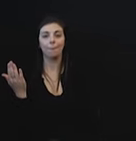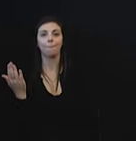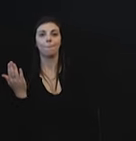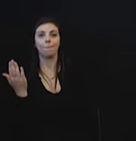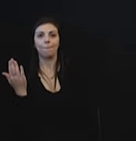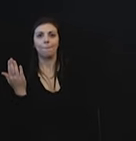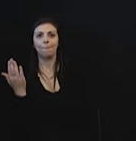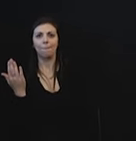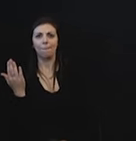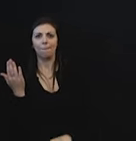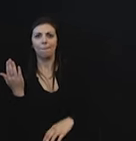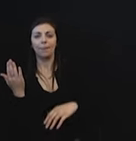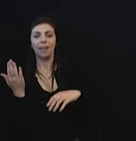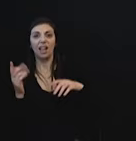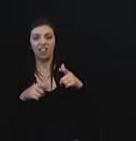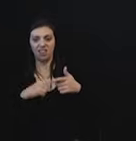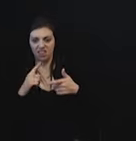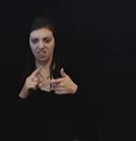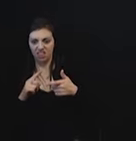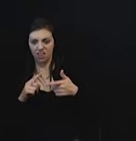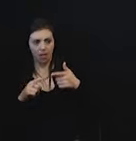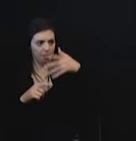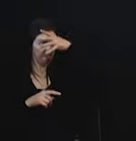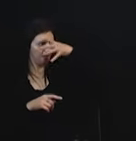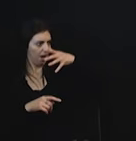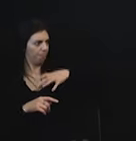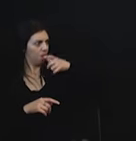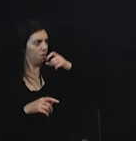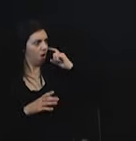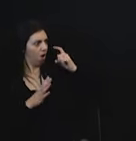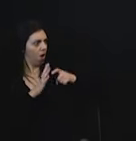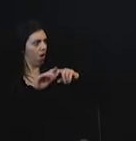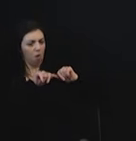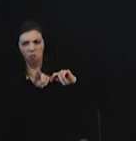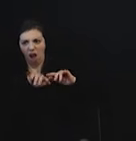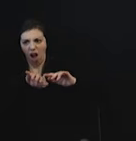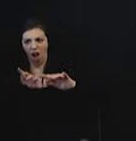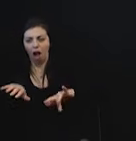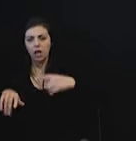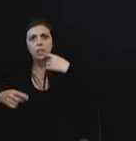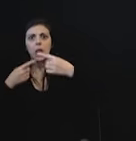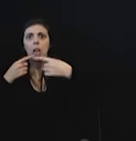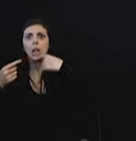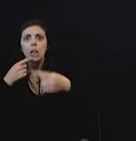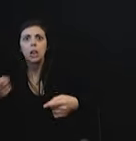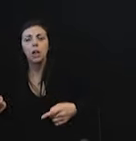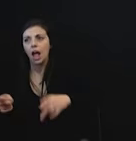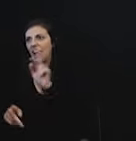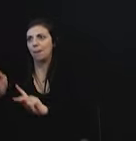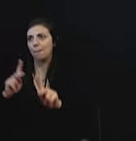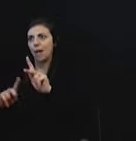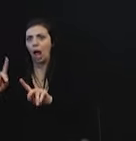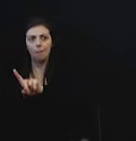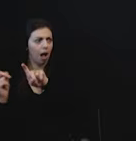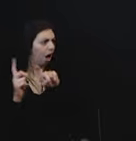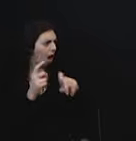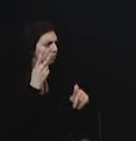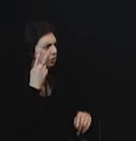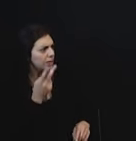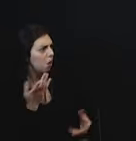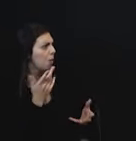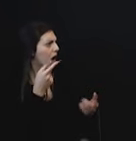them ran off and reported it to the town and countryside. And people went to see what had happened. And they came to